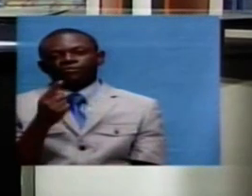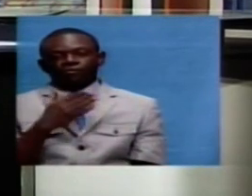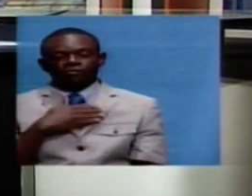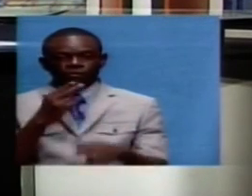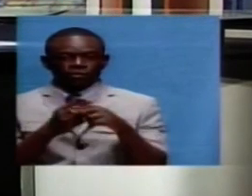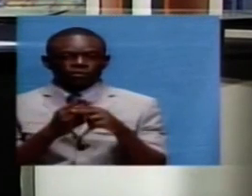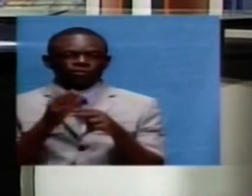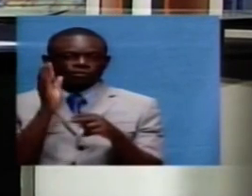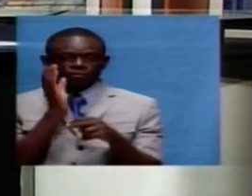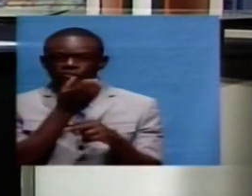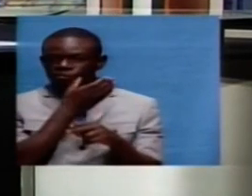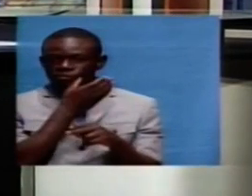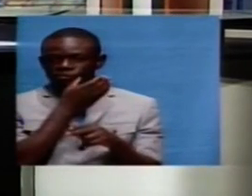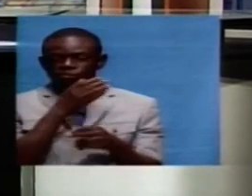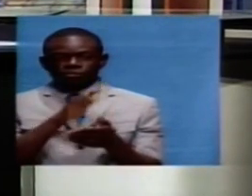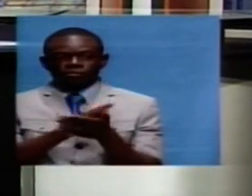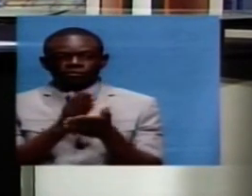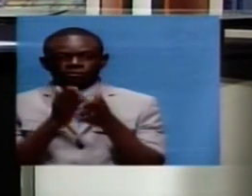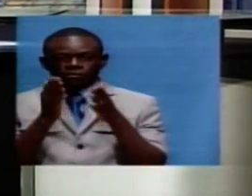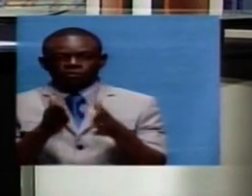language tonight is Obed Mambwe.